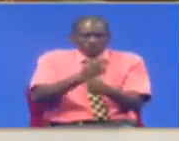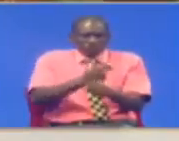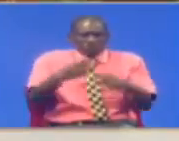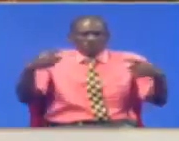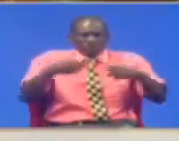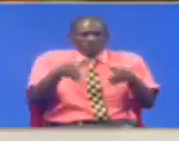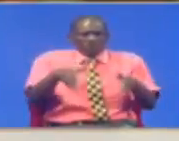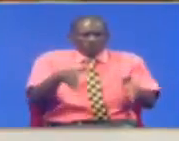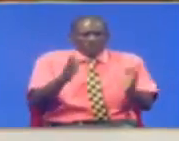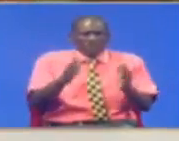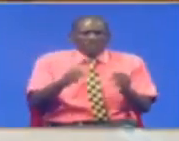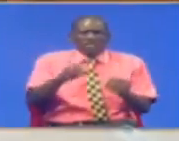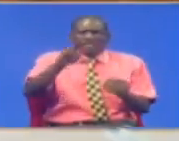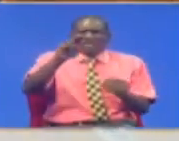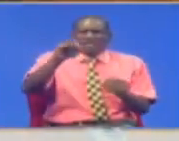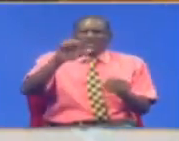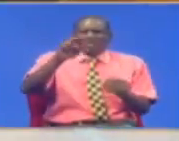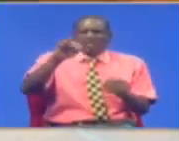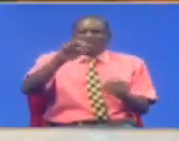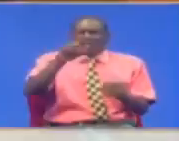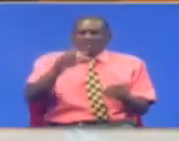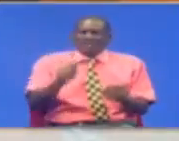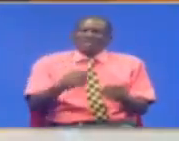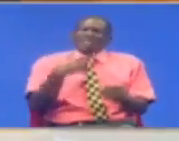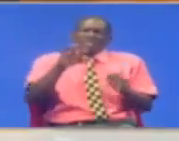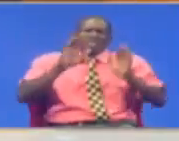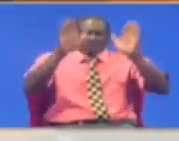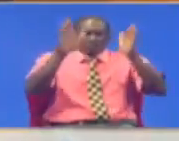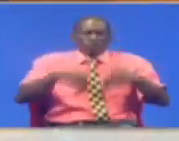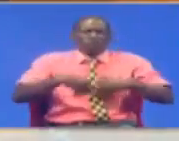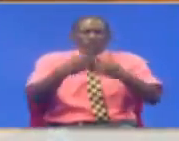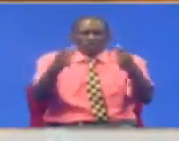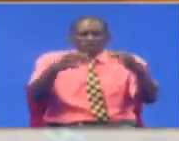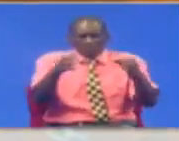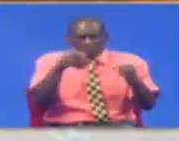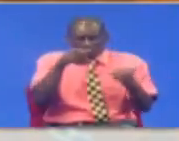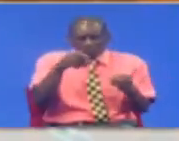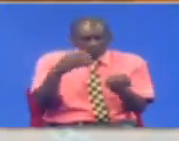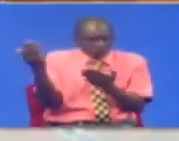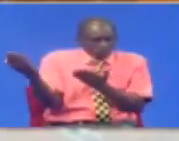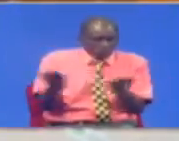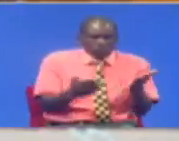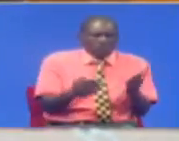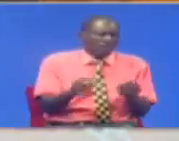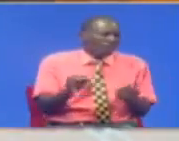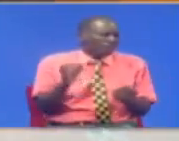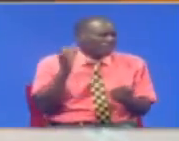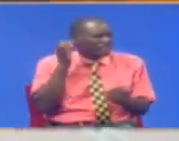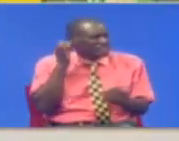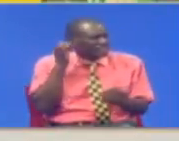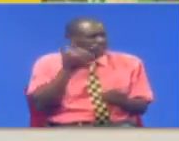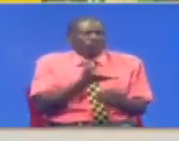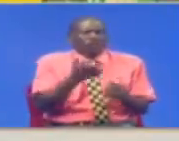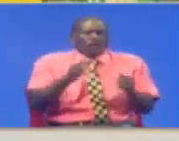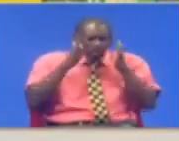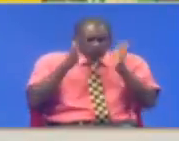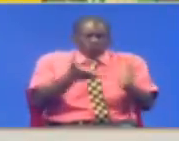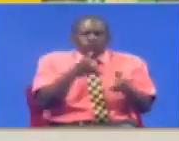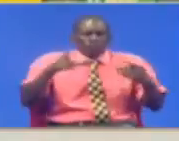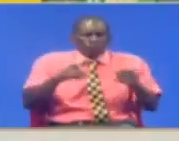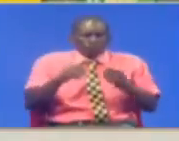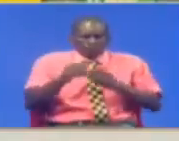Nyanzi said it was necessary to pass the message as it attracted the ears and attention of those in power. I am one of the